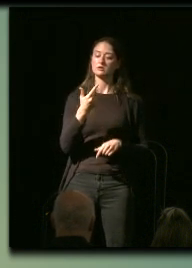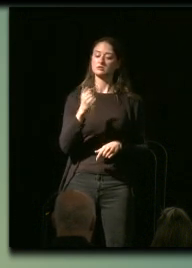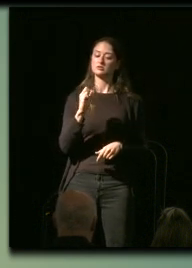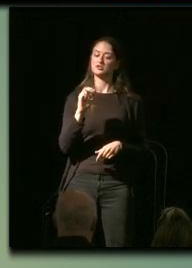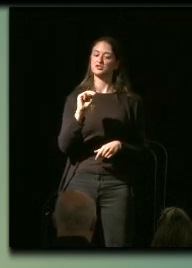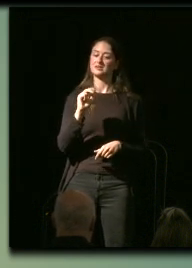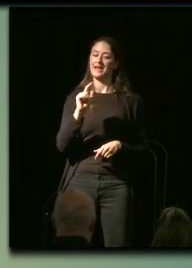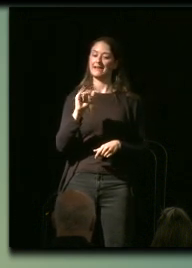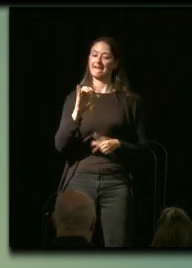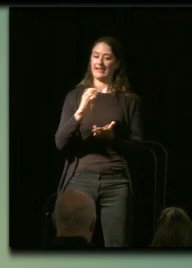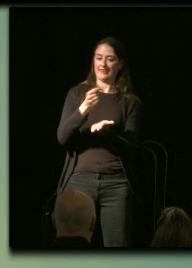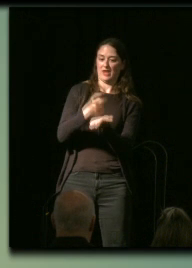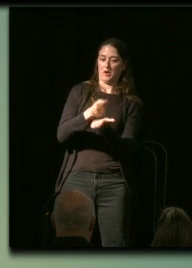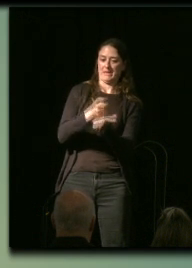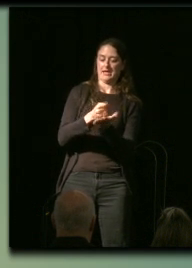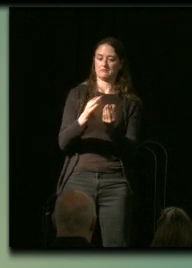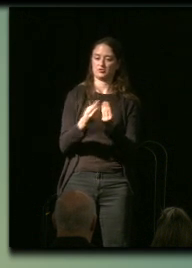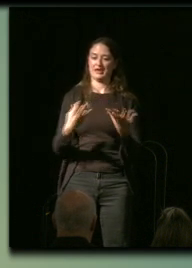properly.